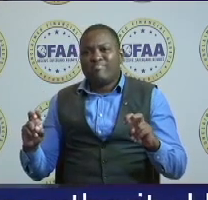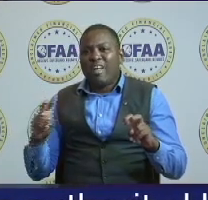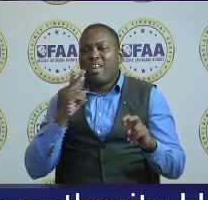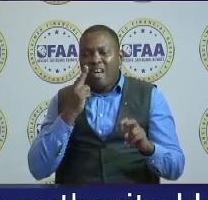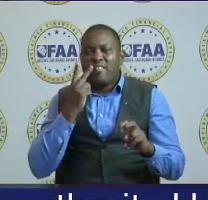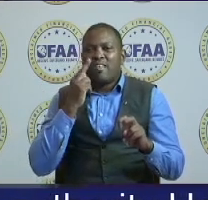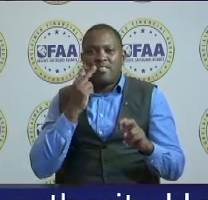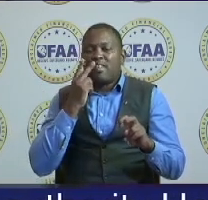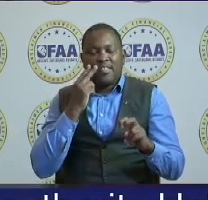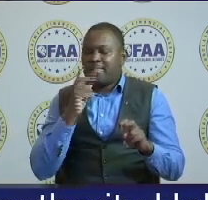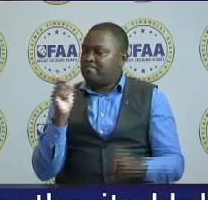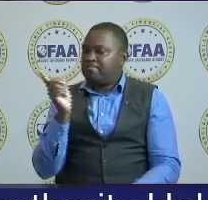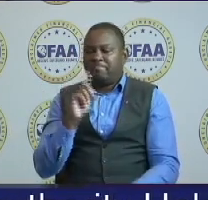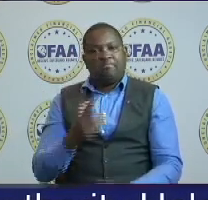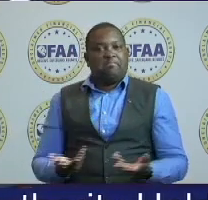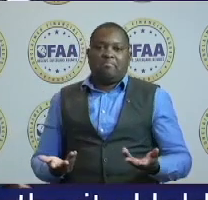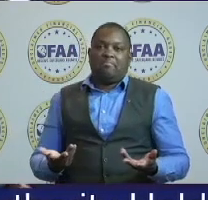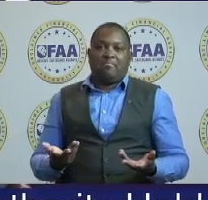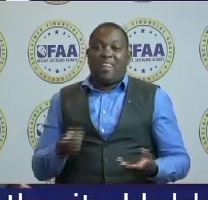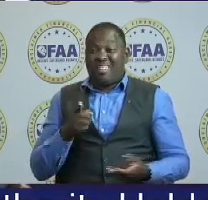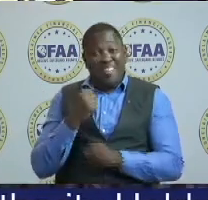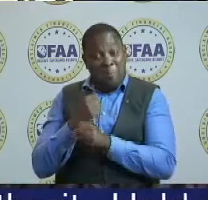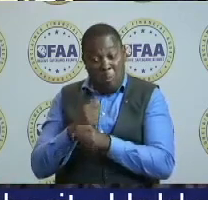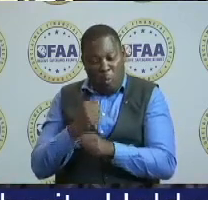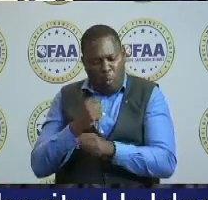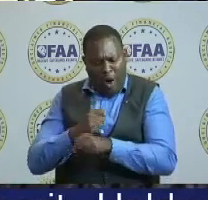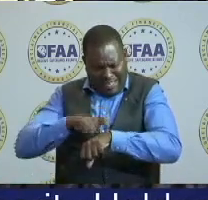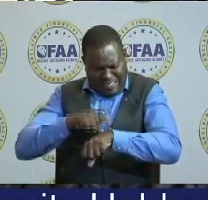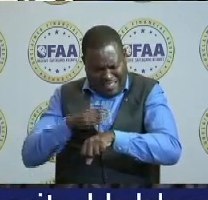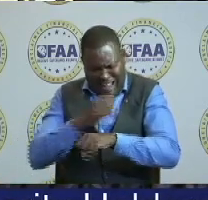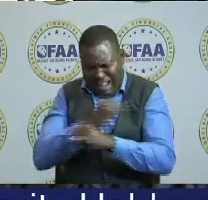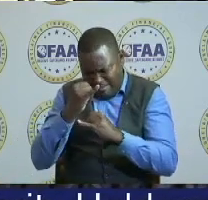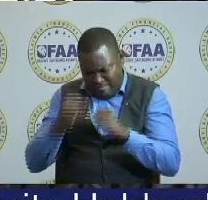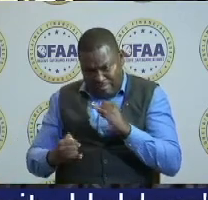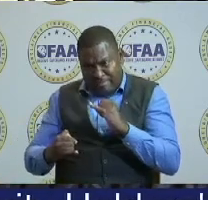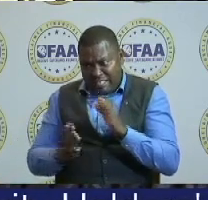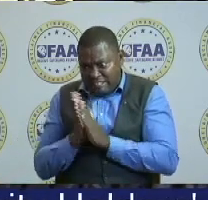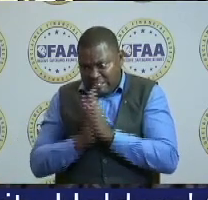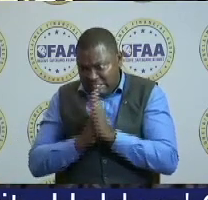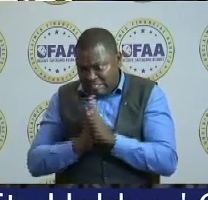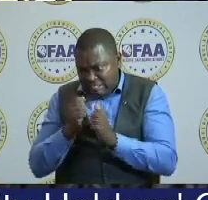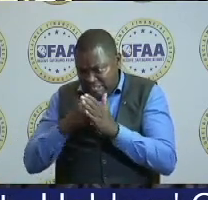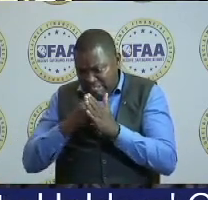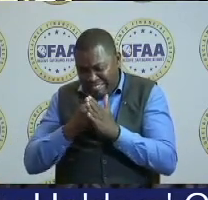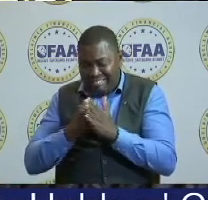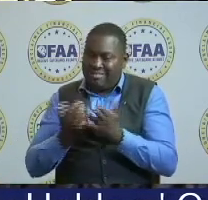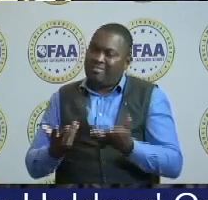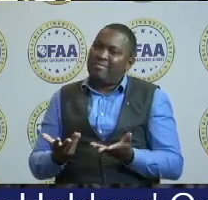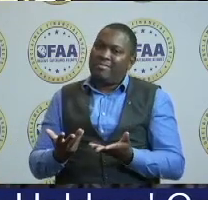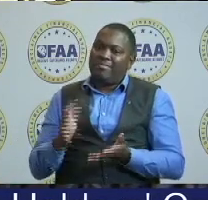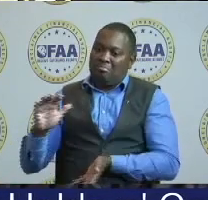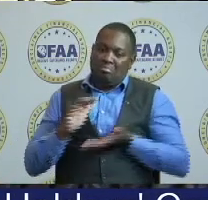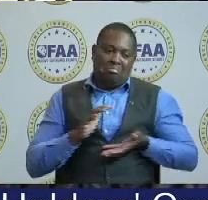day-to-day business operations. And now that poses a challenge when the compliance period comes. Another call we want to make to